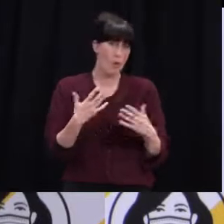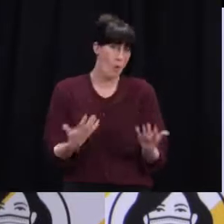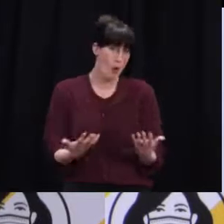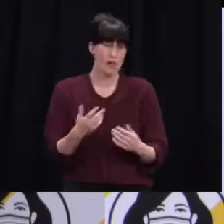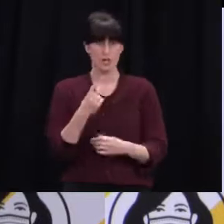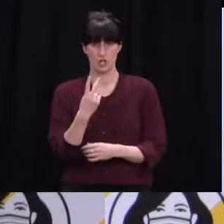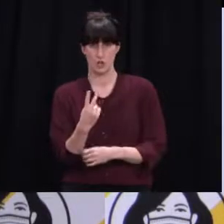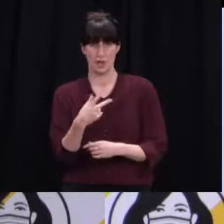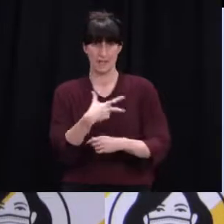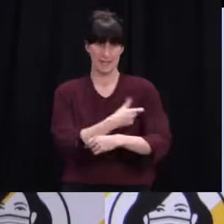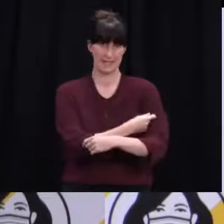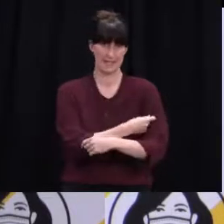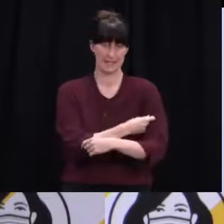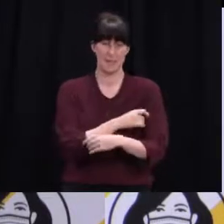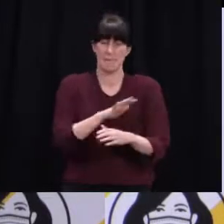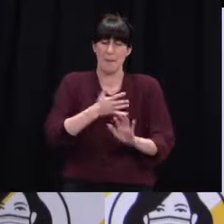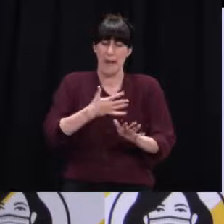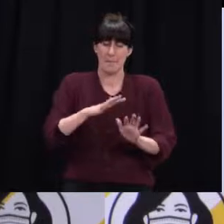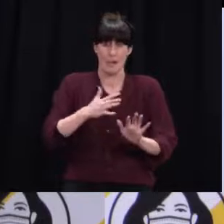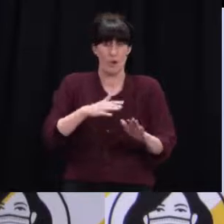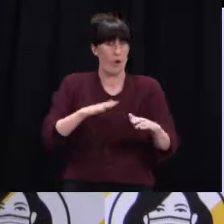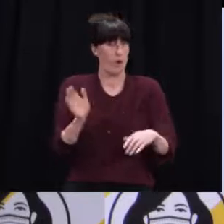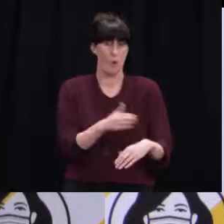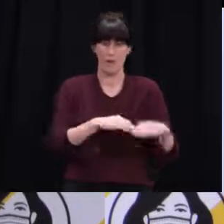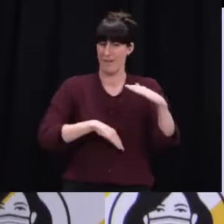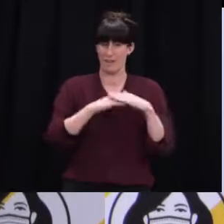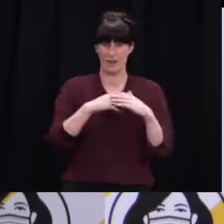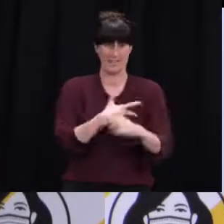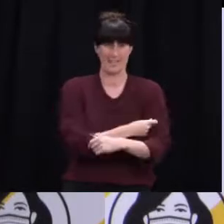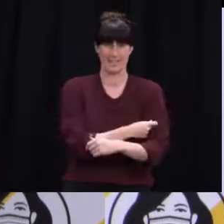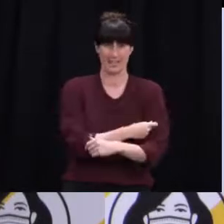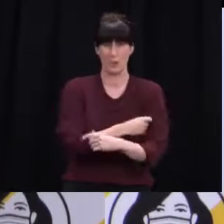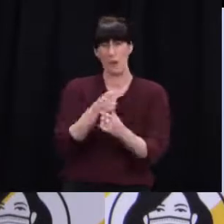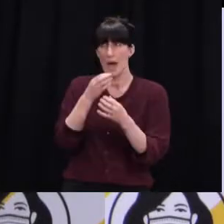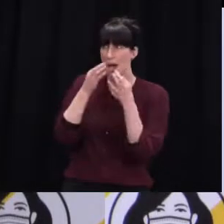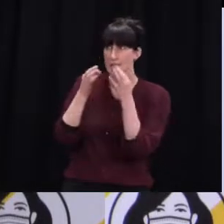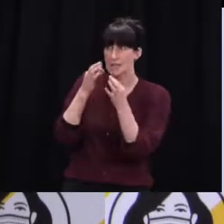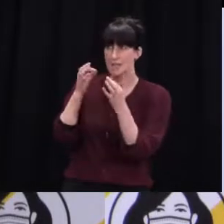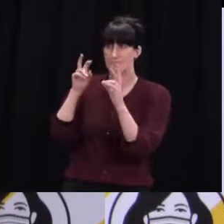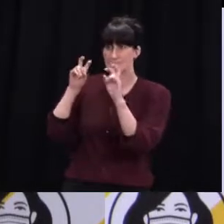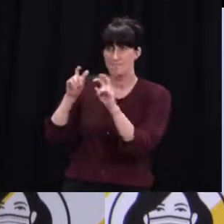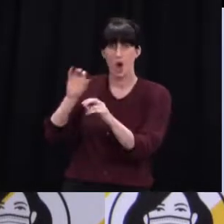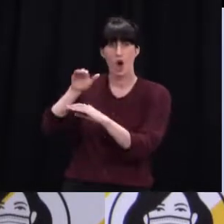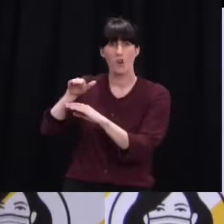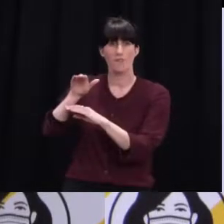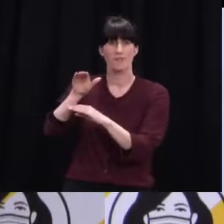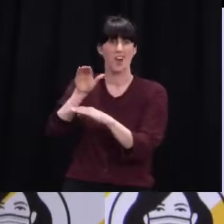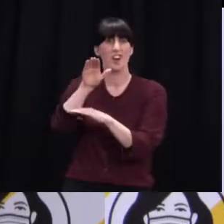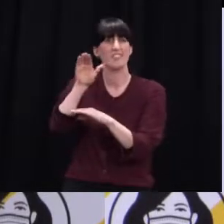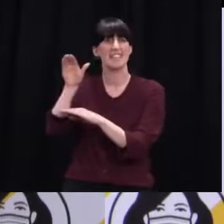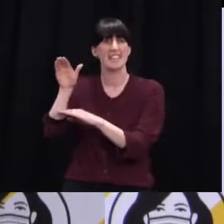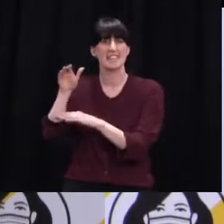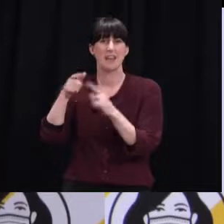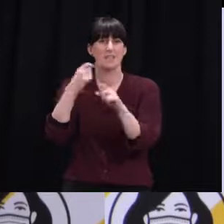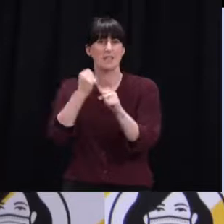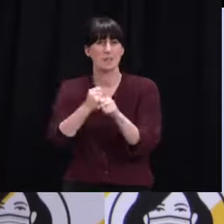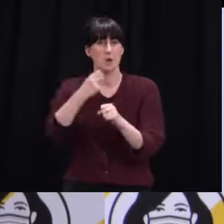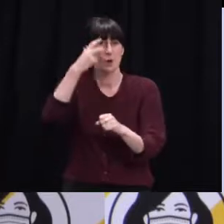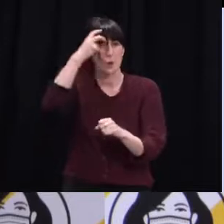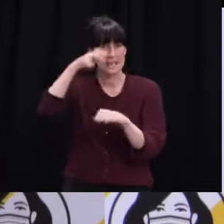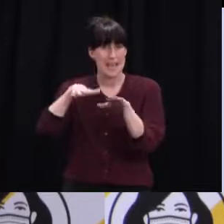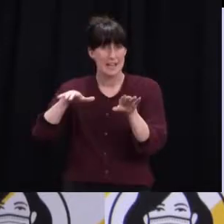virtually everyone in this group has had at least one, if not 2, and it may well be that all of them are fully vaccinated. So we were